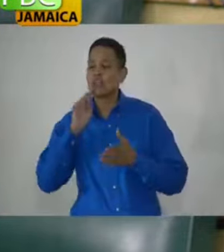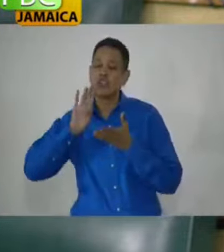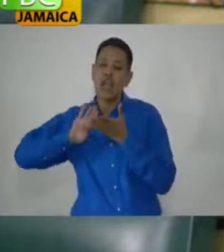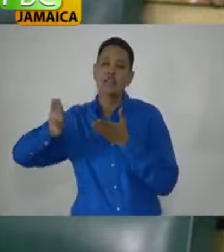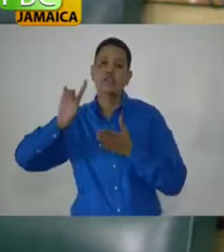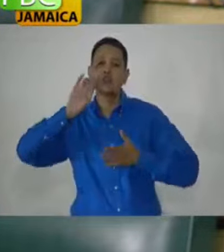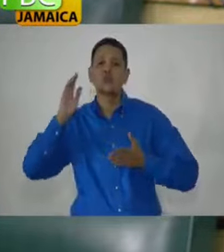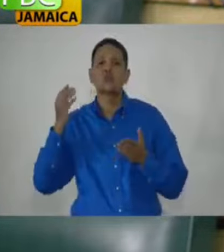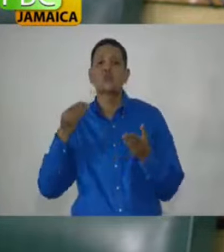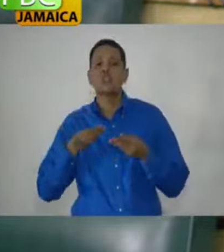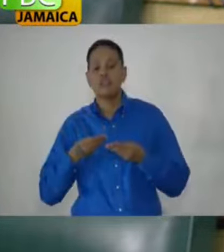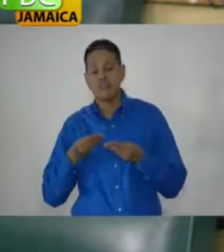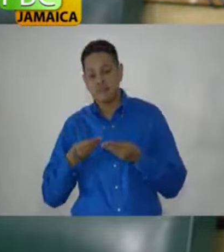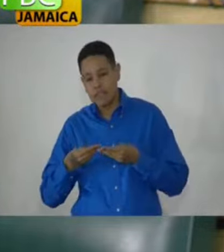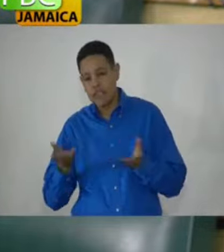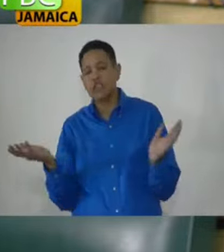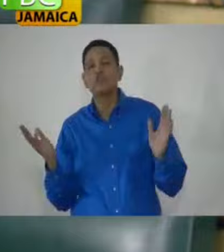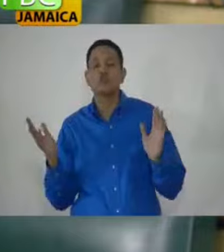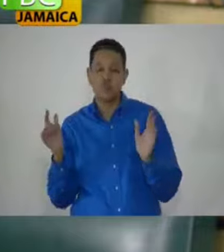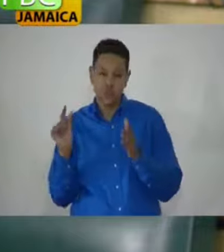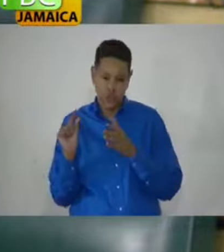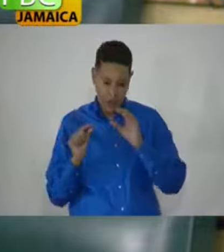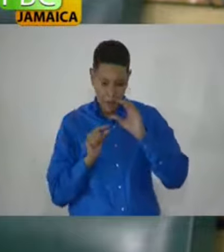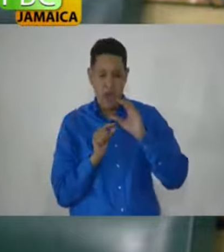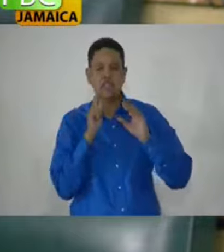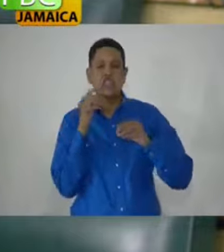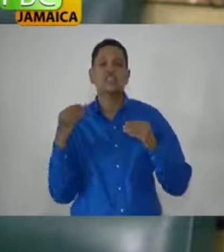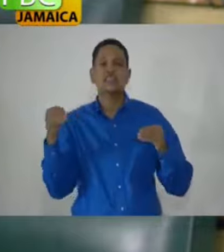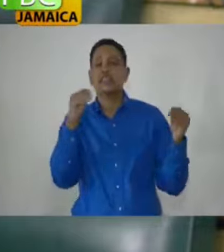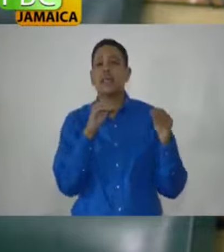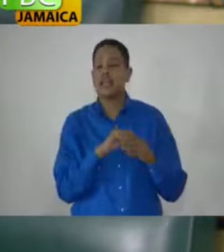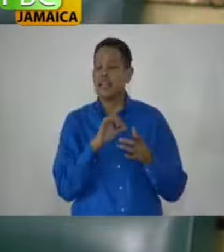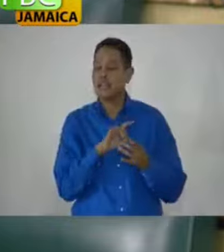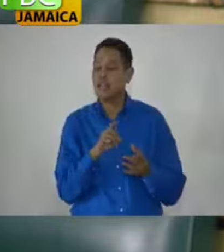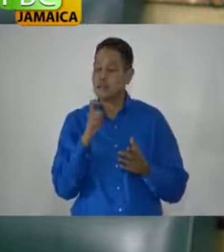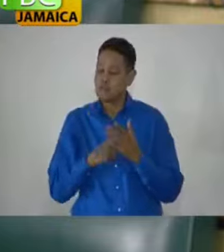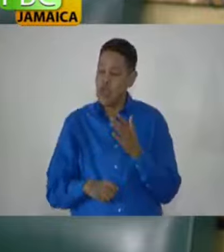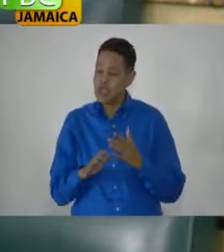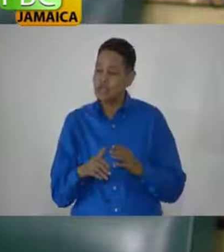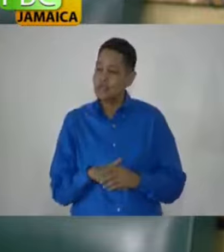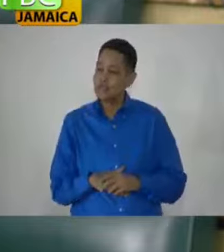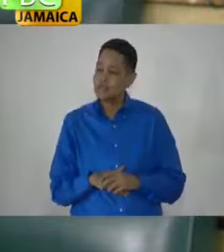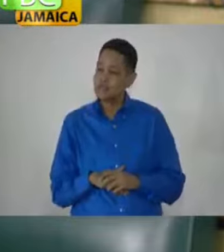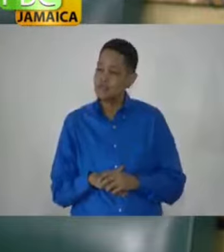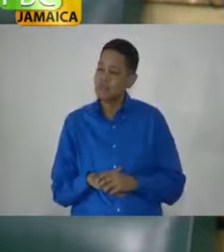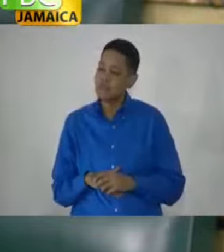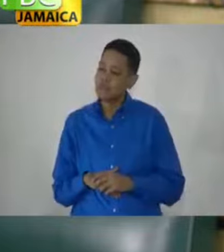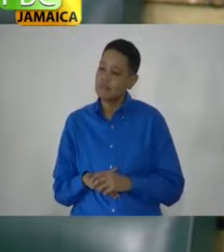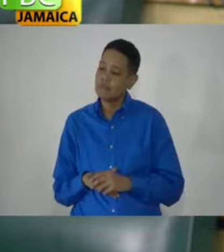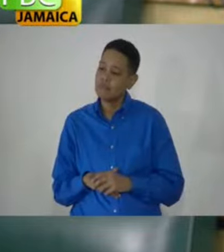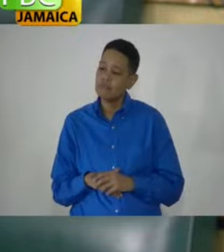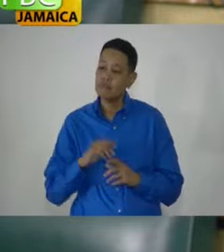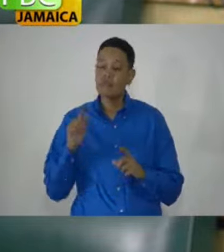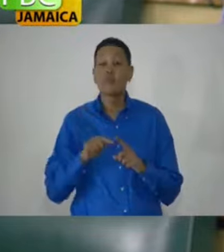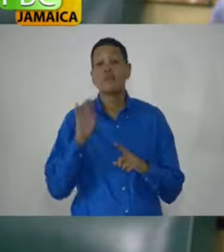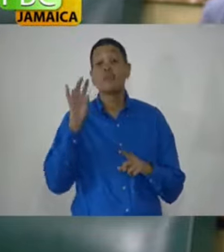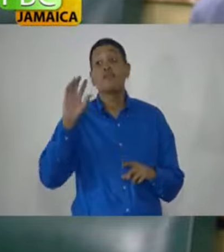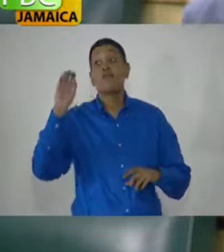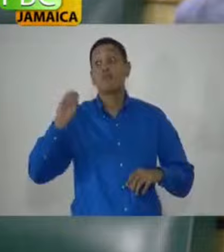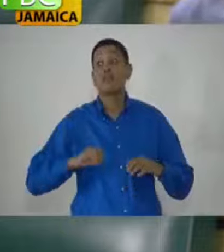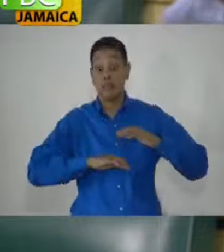the distribution margin that is embedded in the selling price. When the